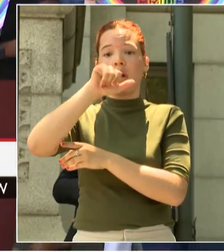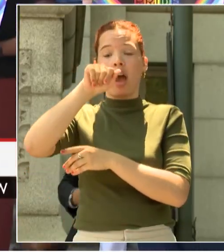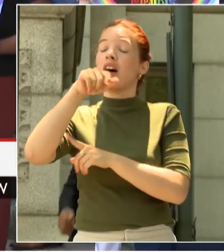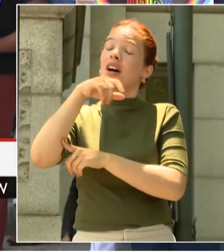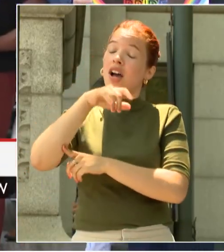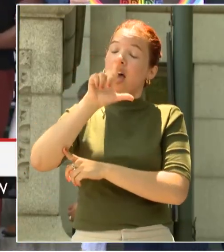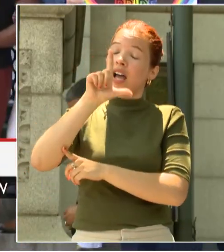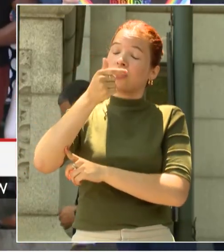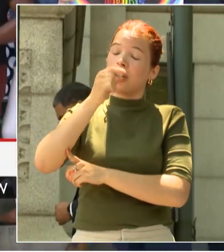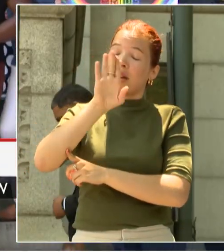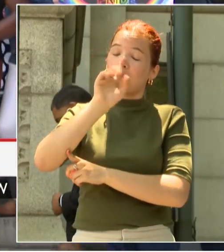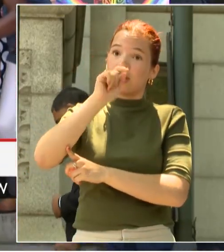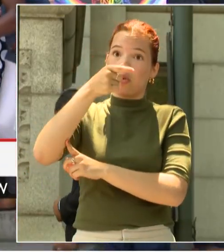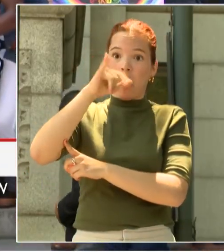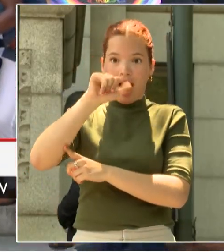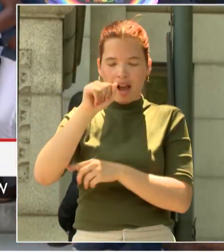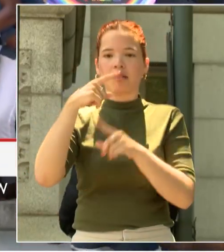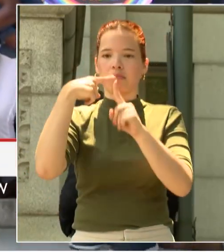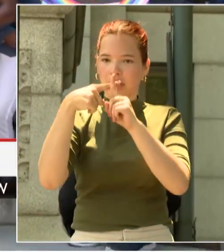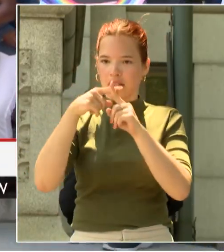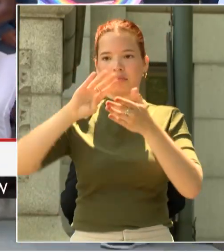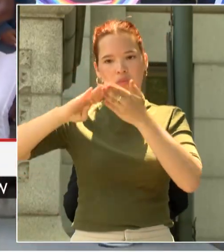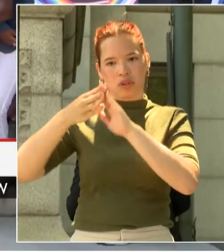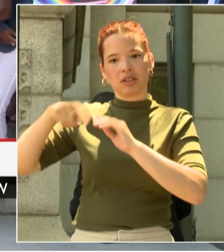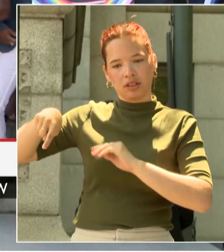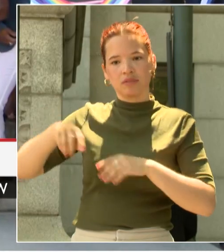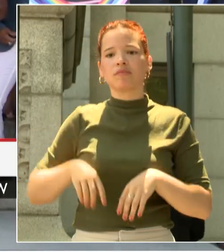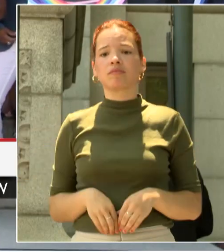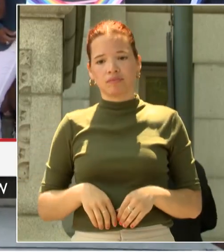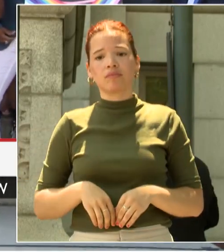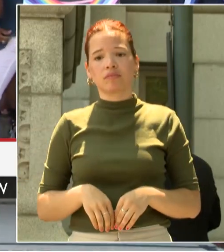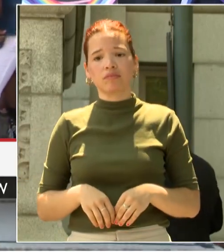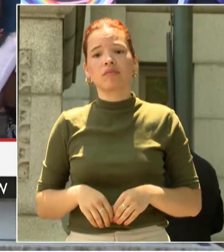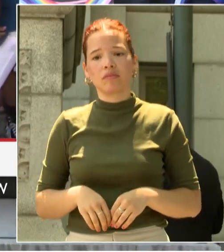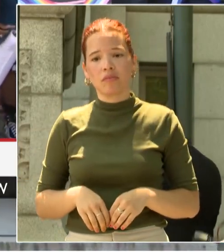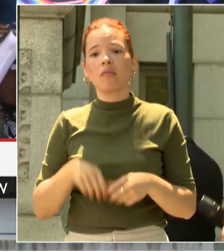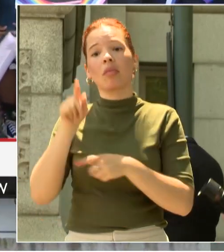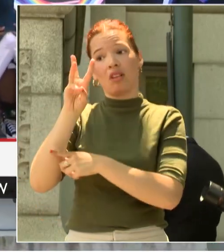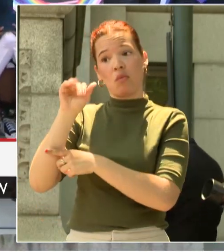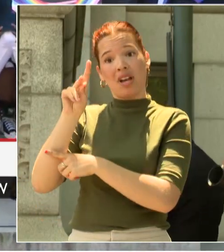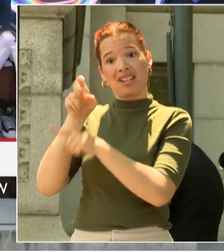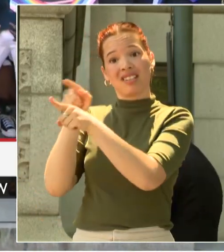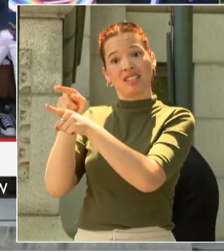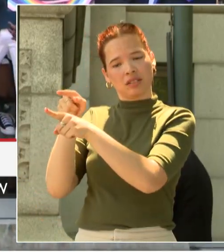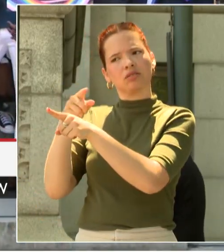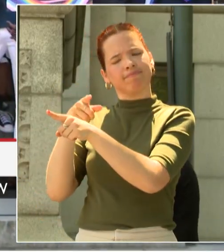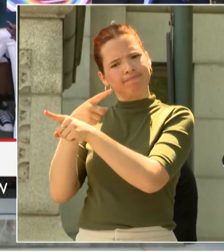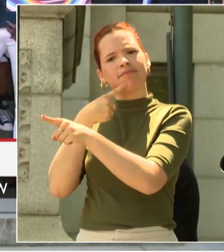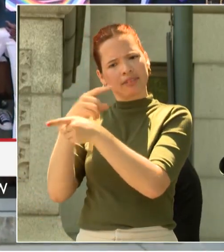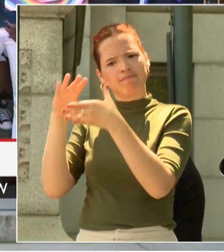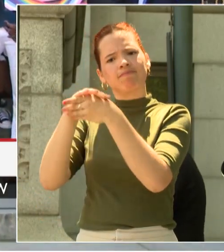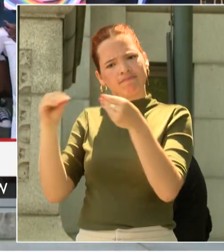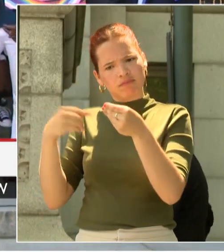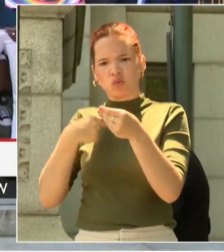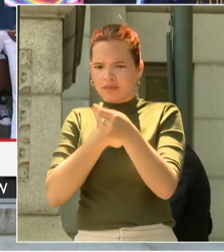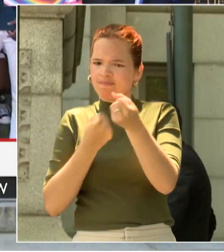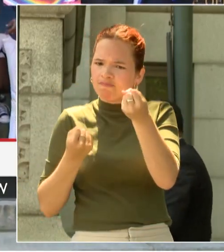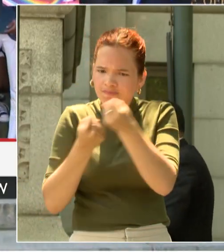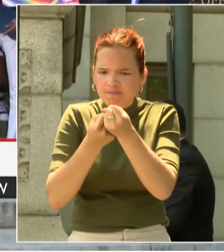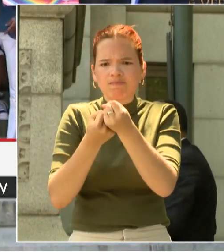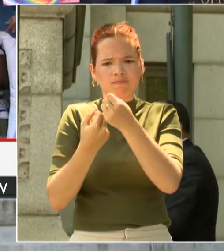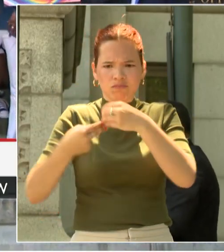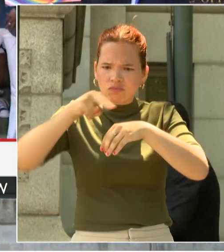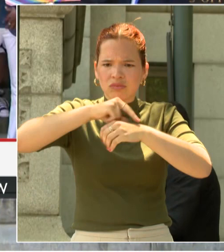us here today. But Dr. Wade was correct in saying standing up and protecting and